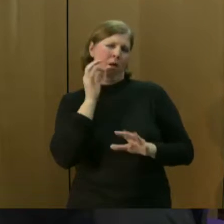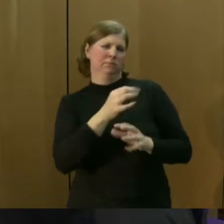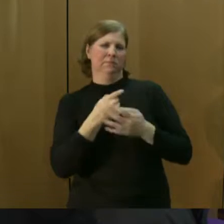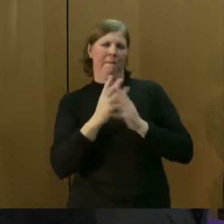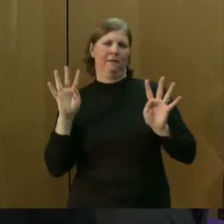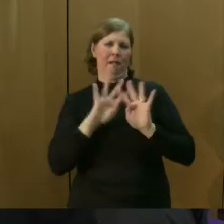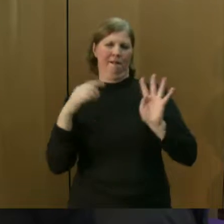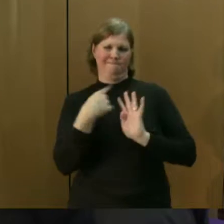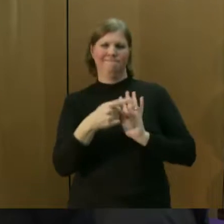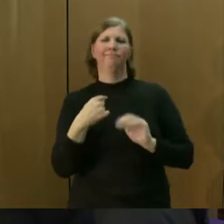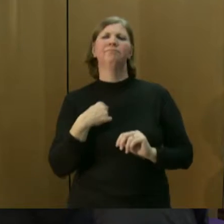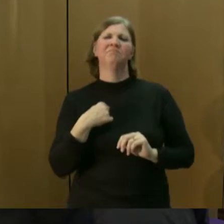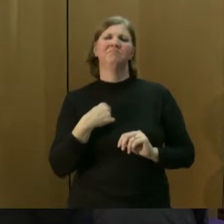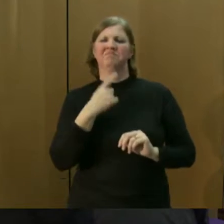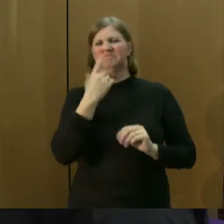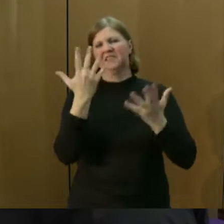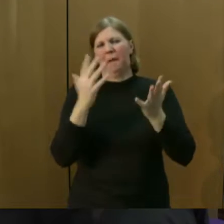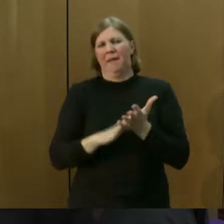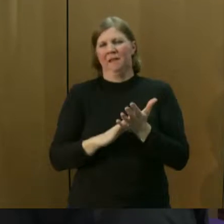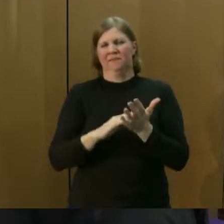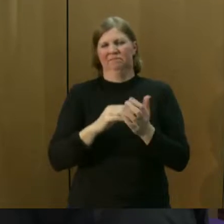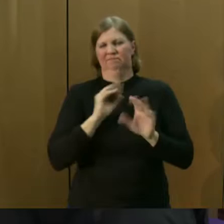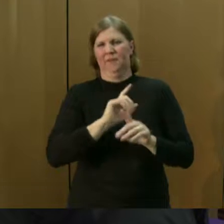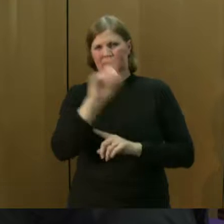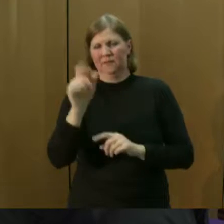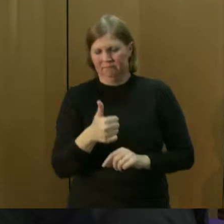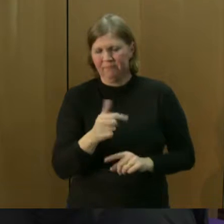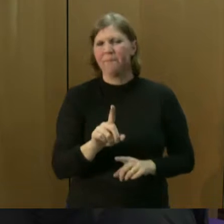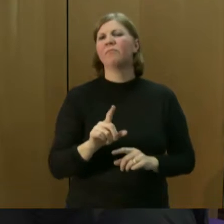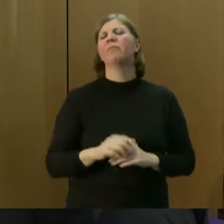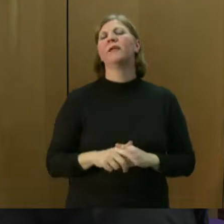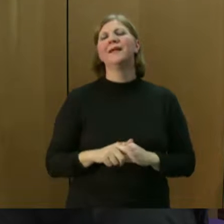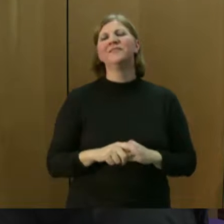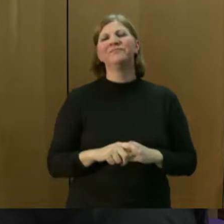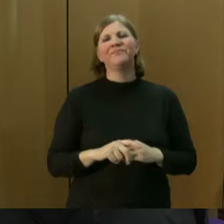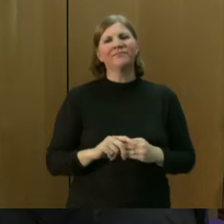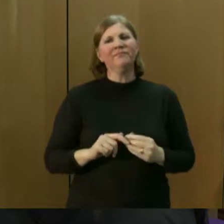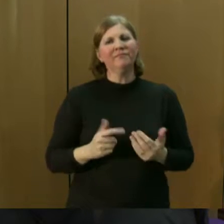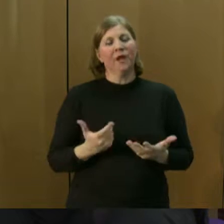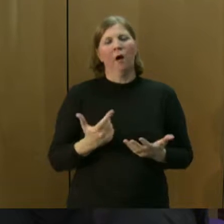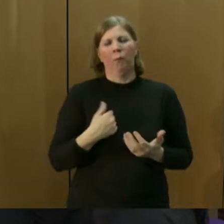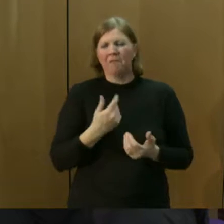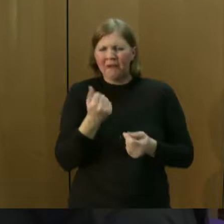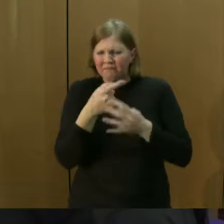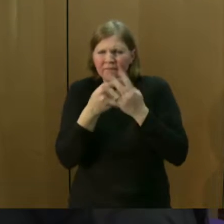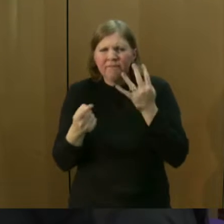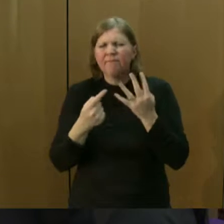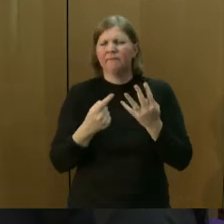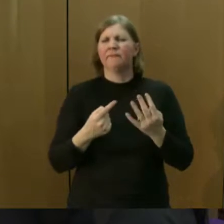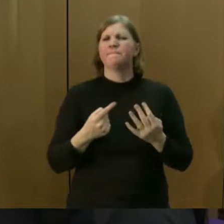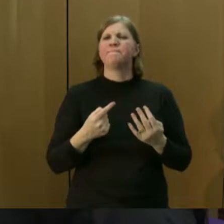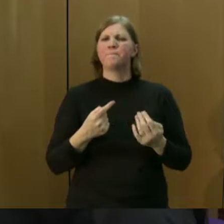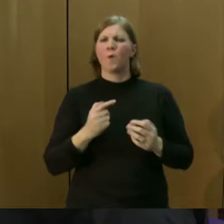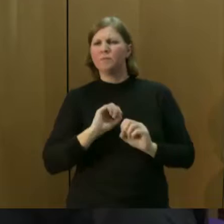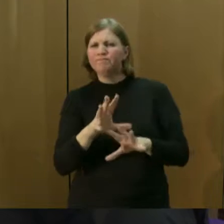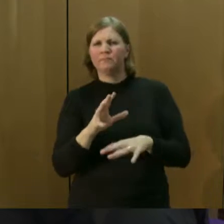10 minutes we'll probably come to you, but there are a few things that I guess we can offer as services to support,